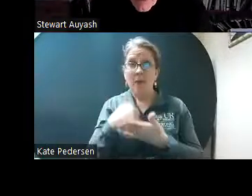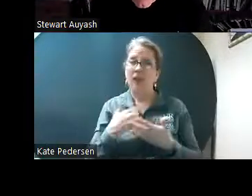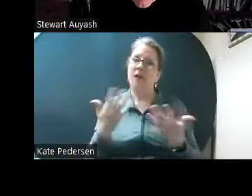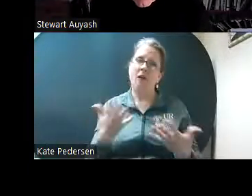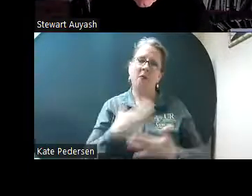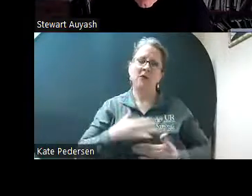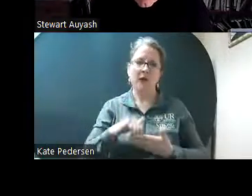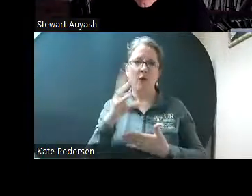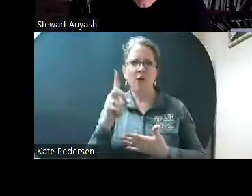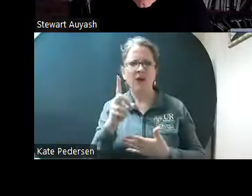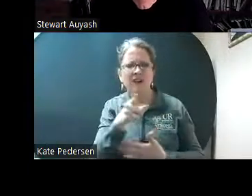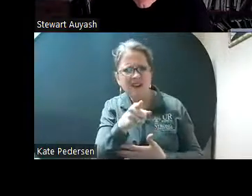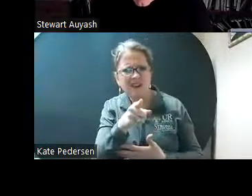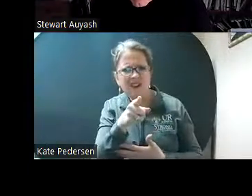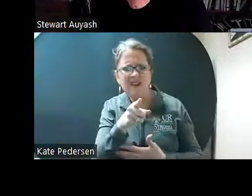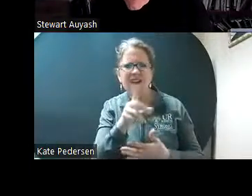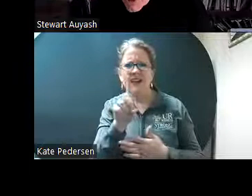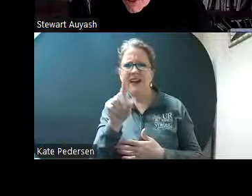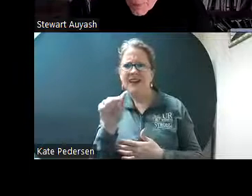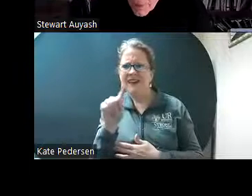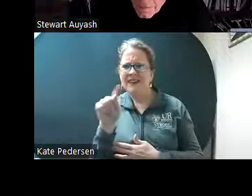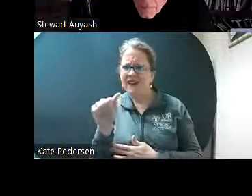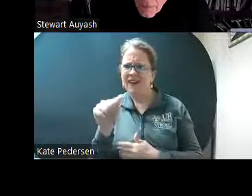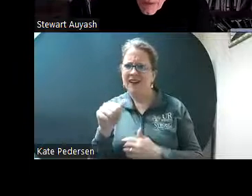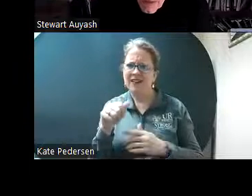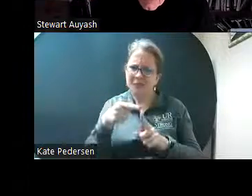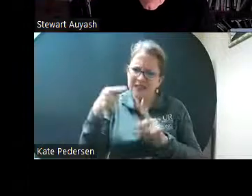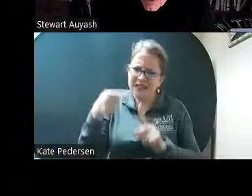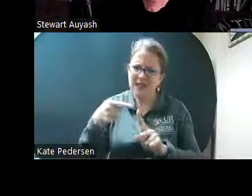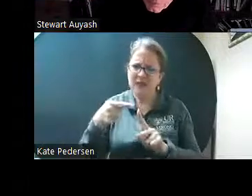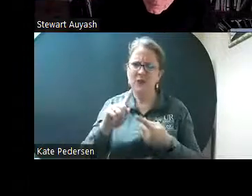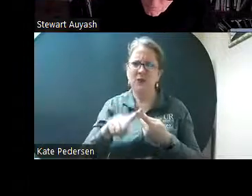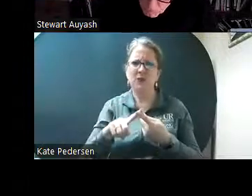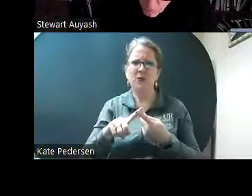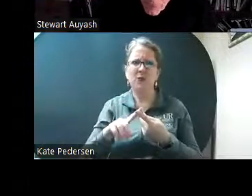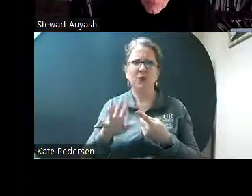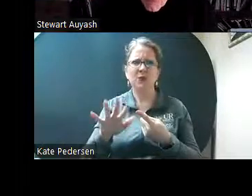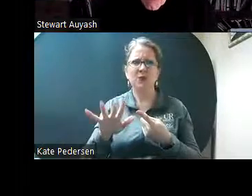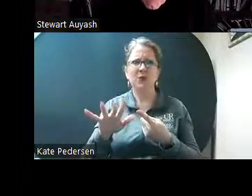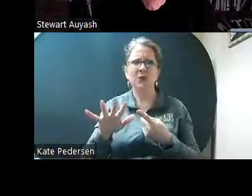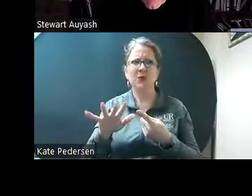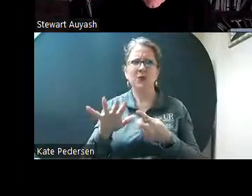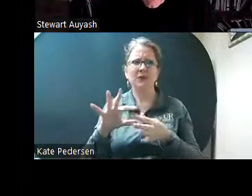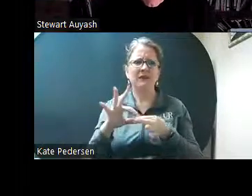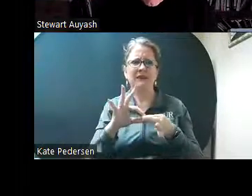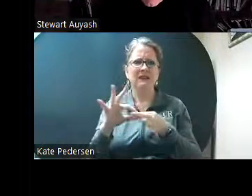data that was really specific to